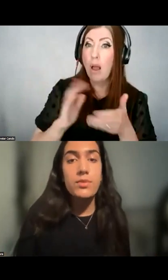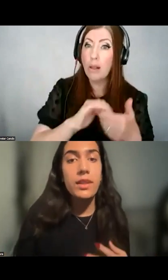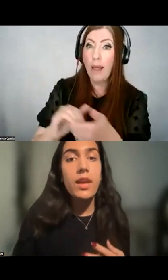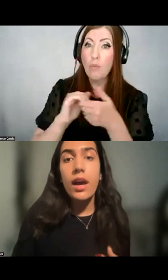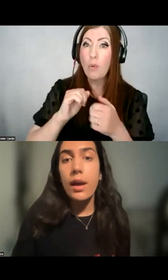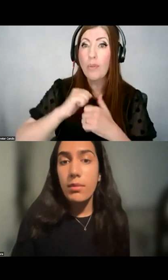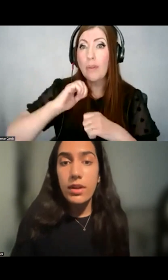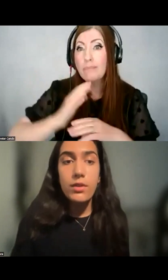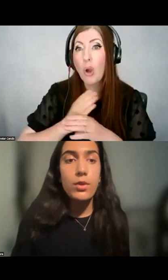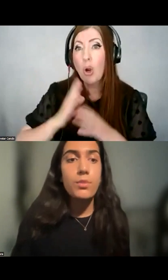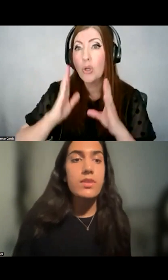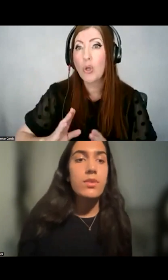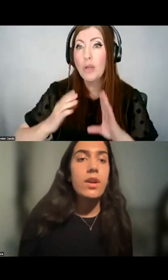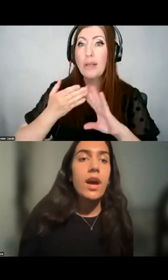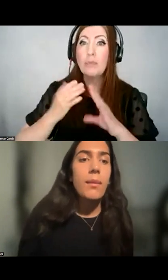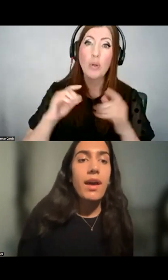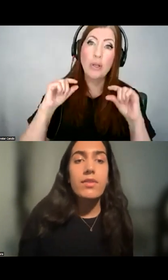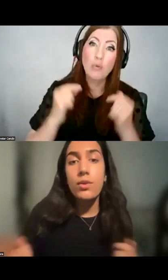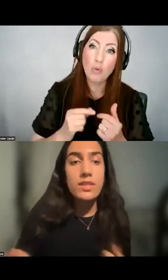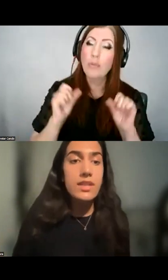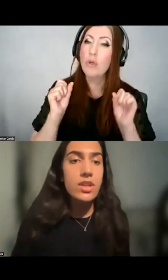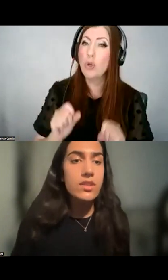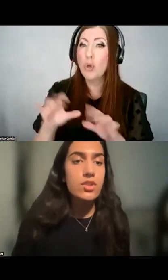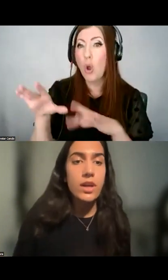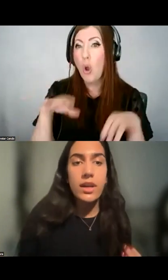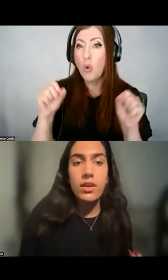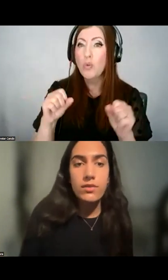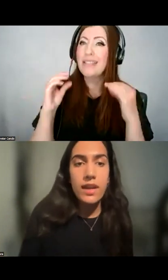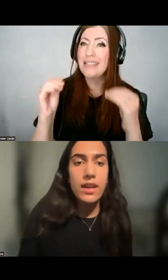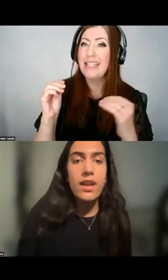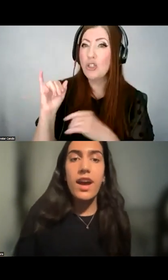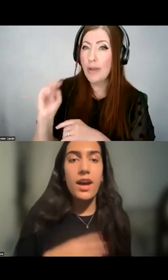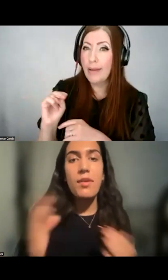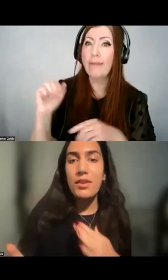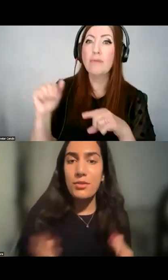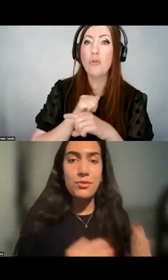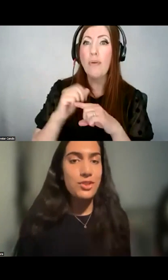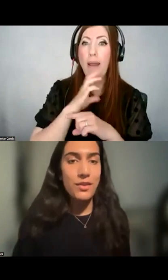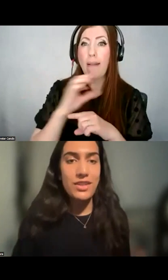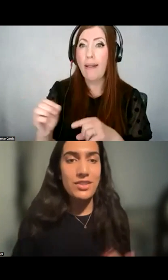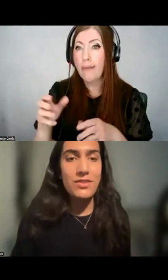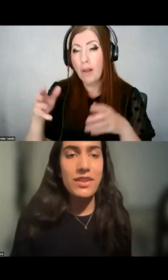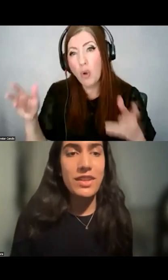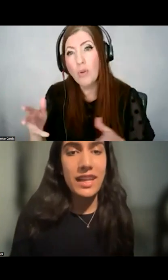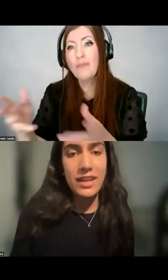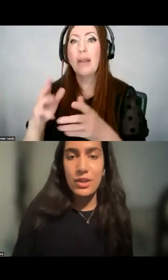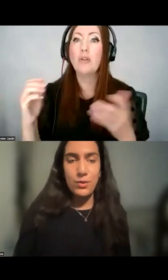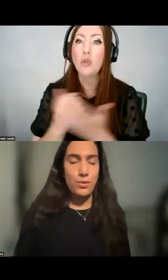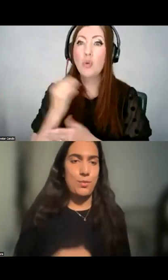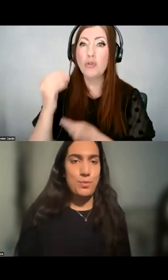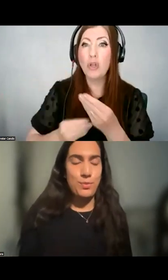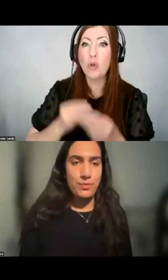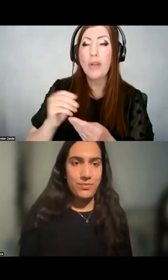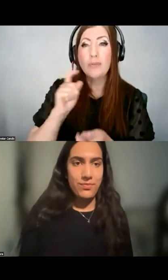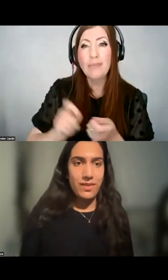partners, with community groups to host teach-ins, to train and cultivate new generations of civically engaged youth.